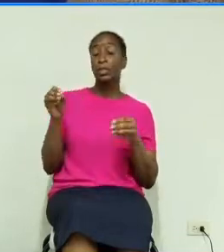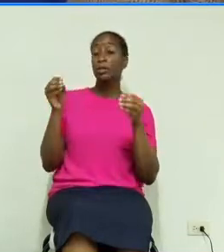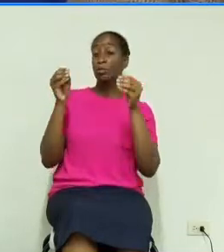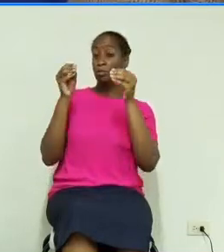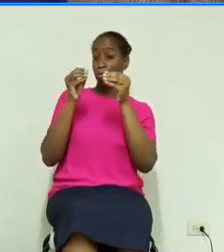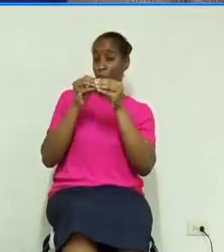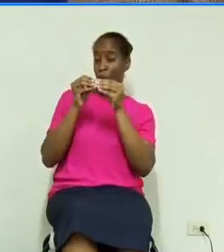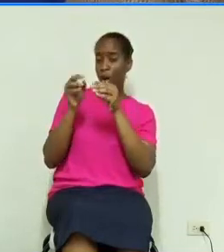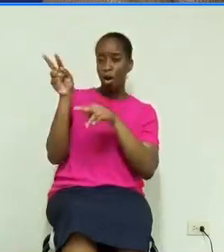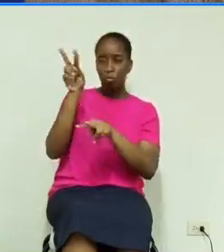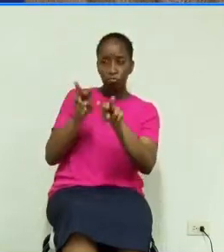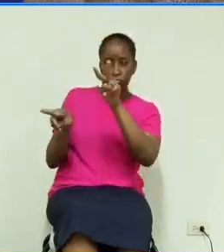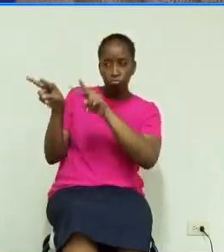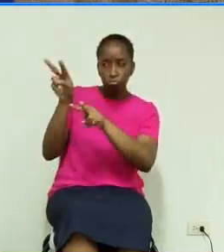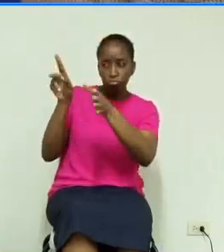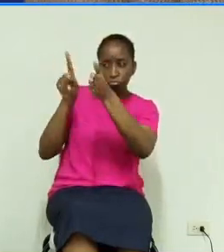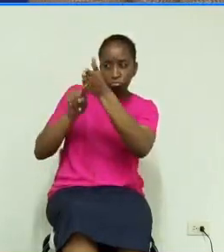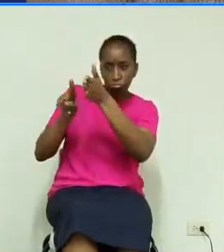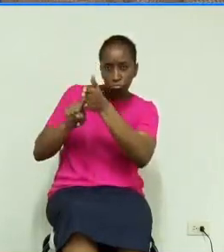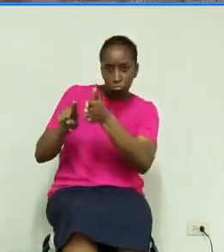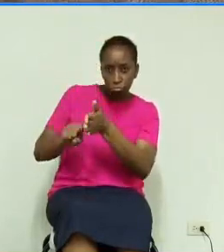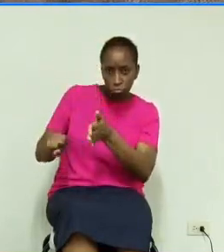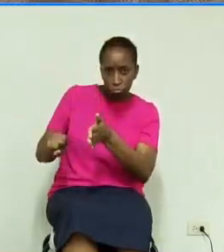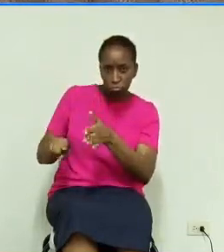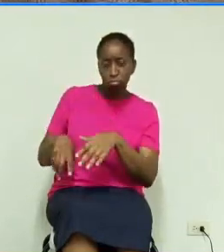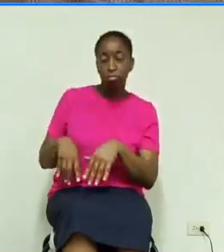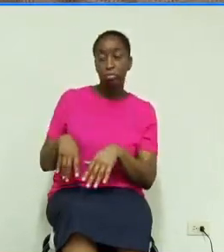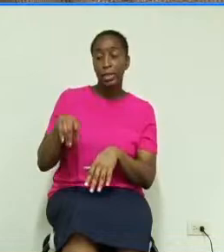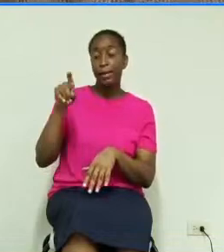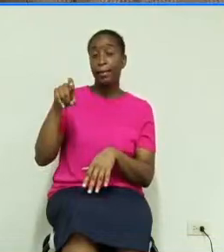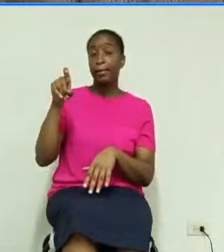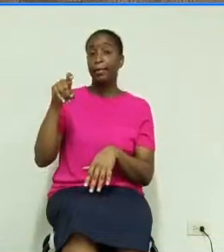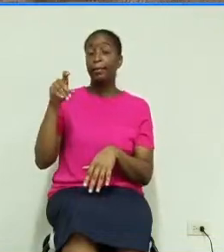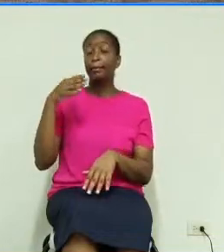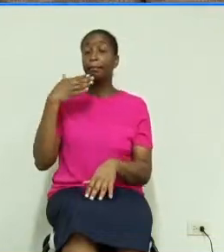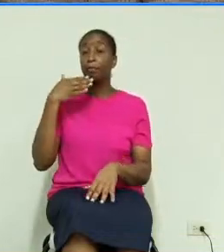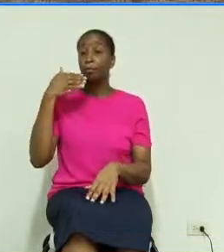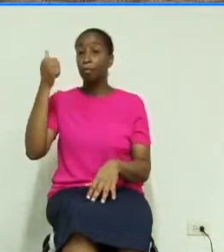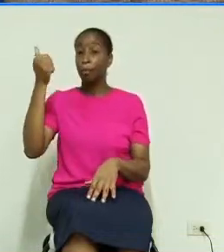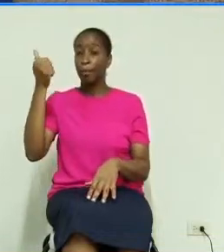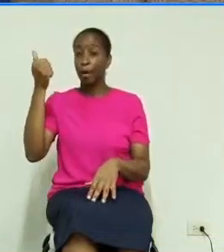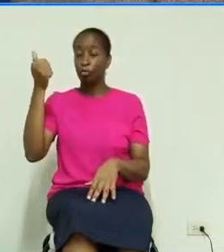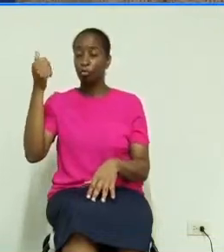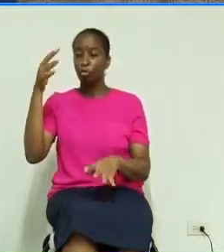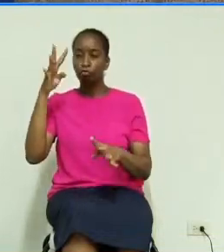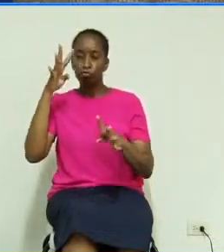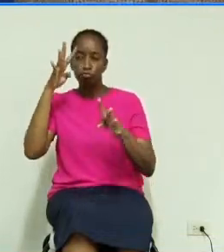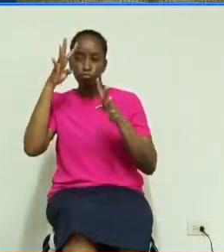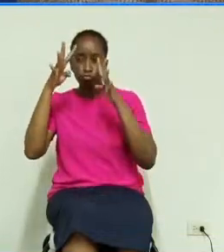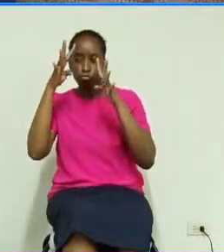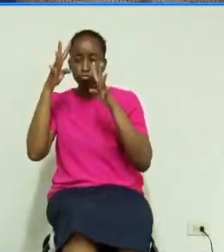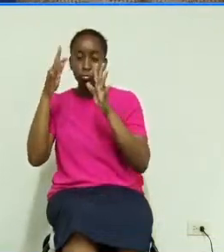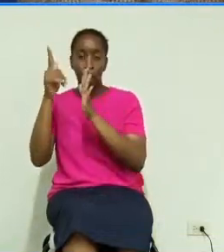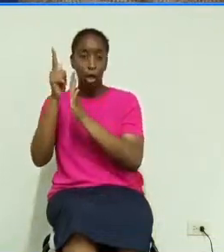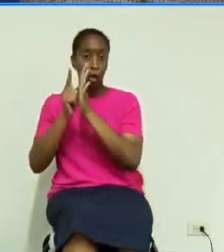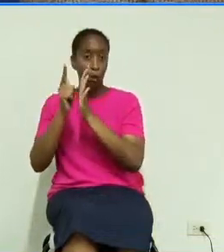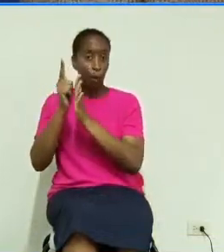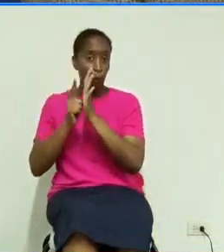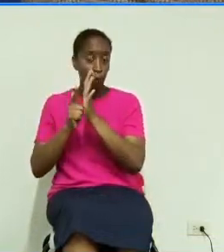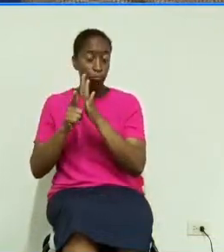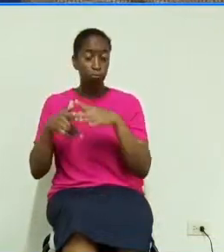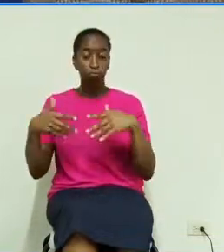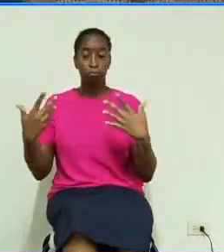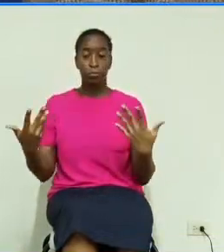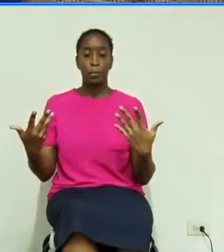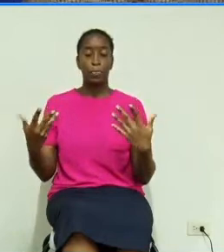legislation, to broaden political participation of particular groups? And if you